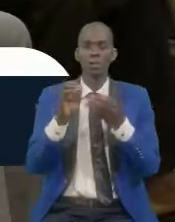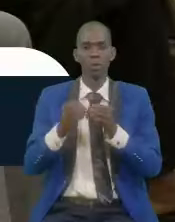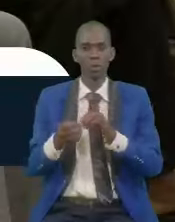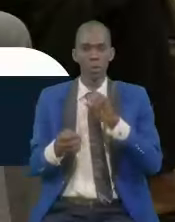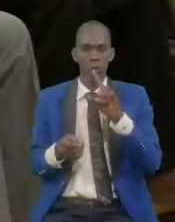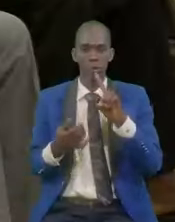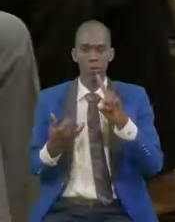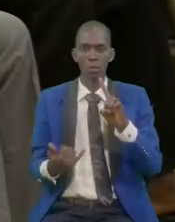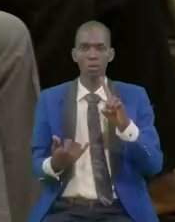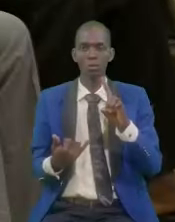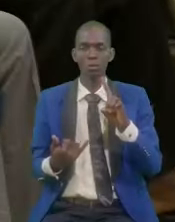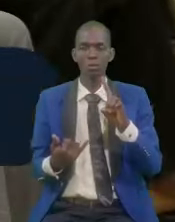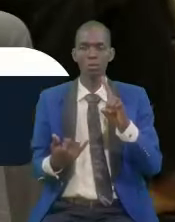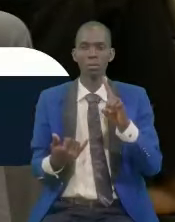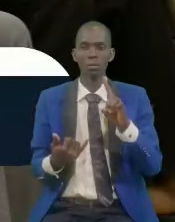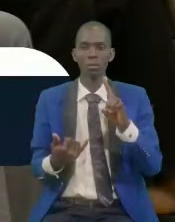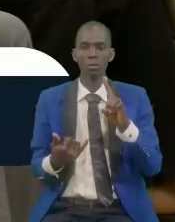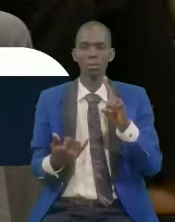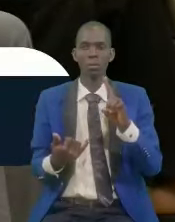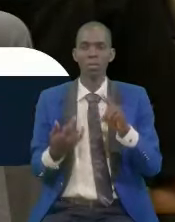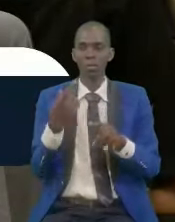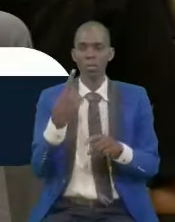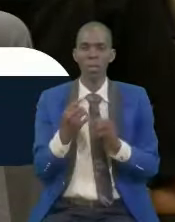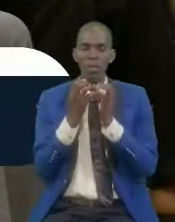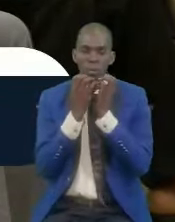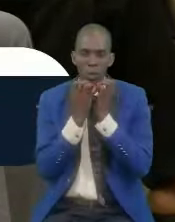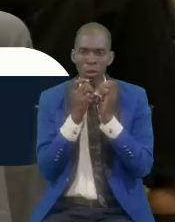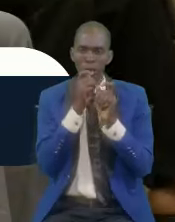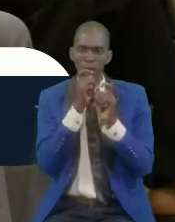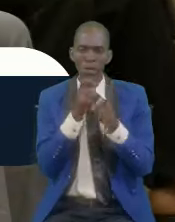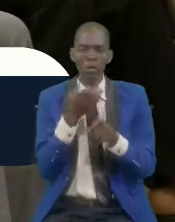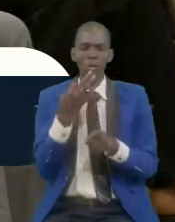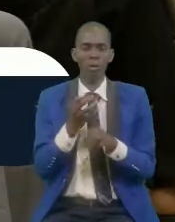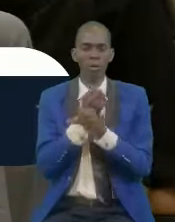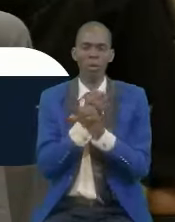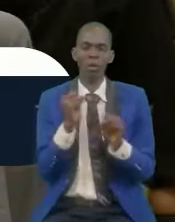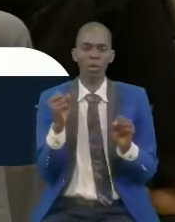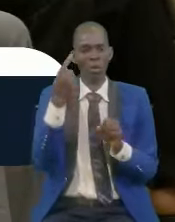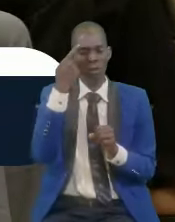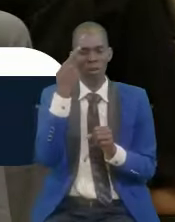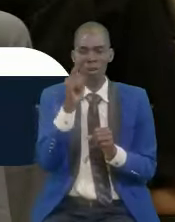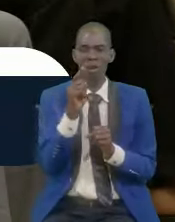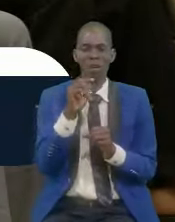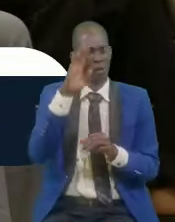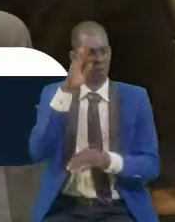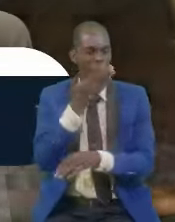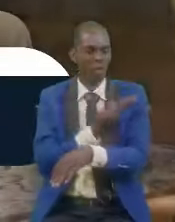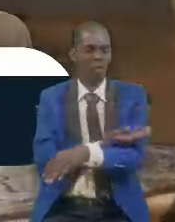number one. Number one, the precious gift of salvation for